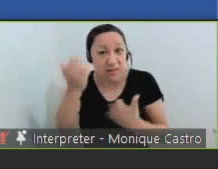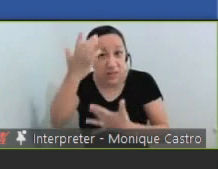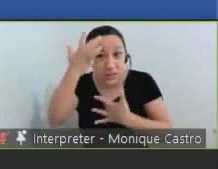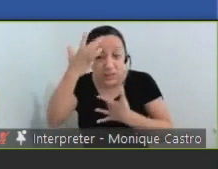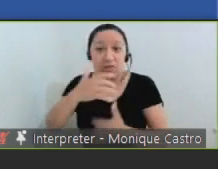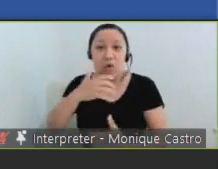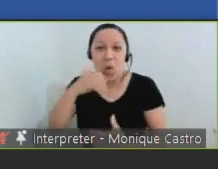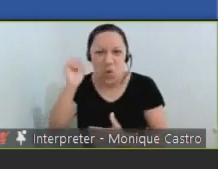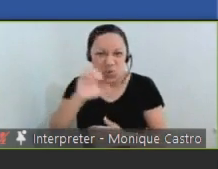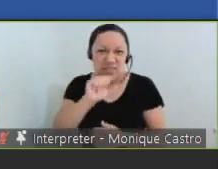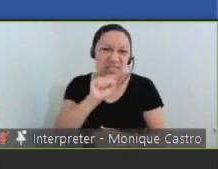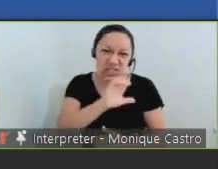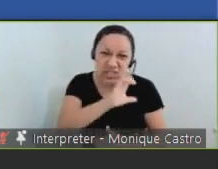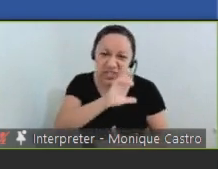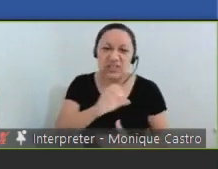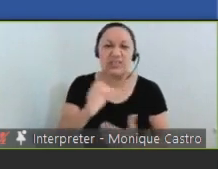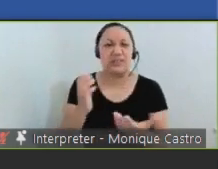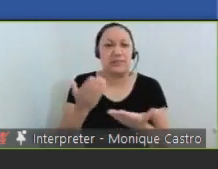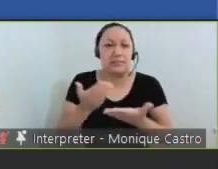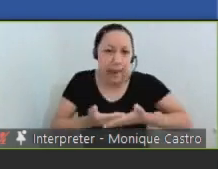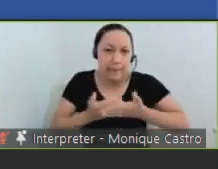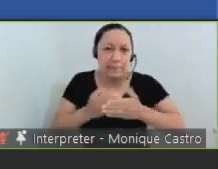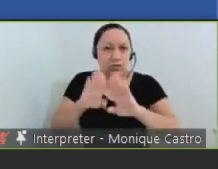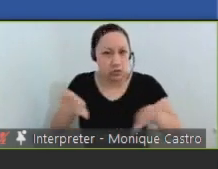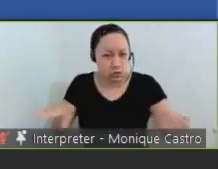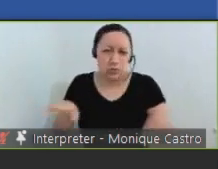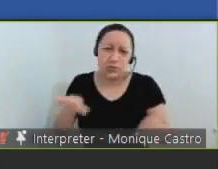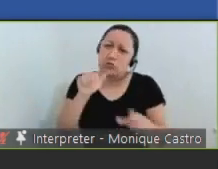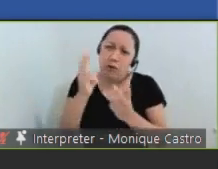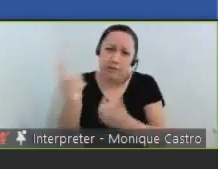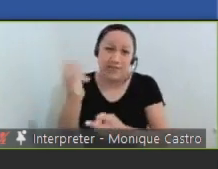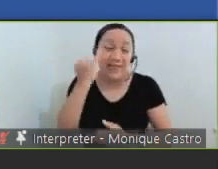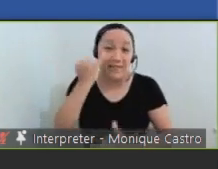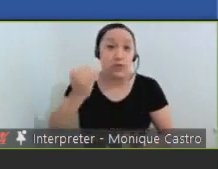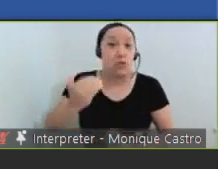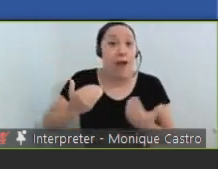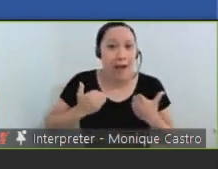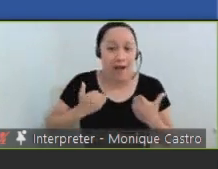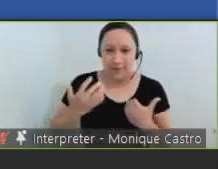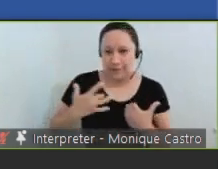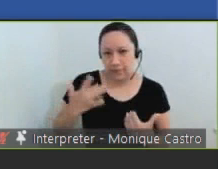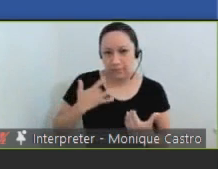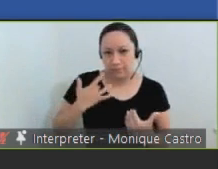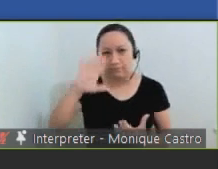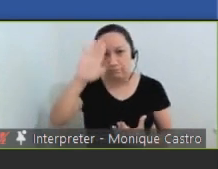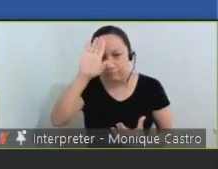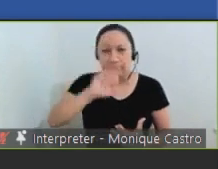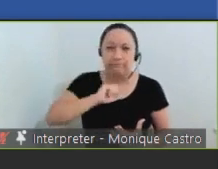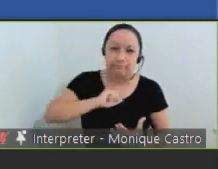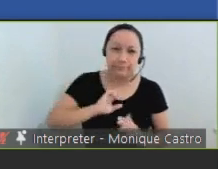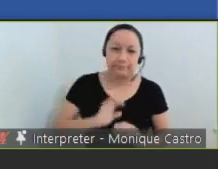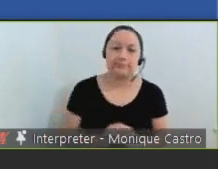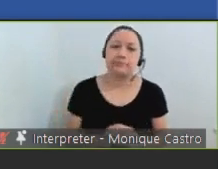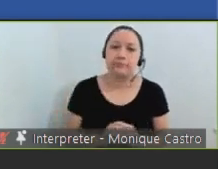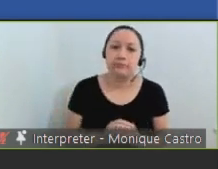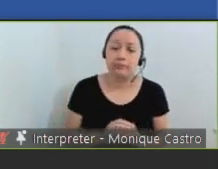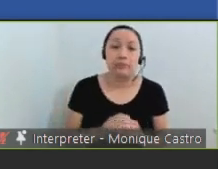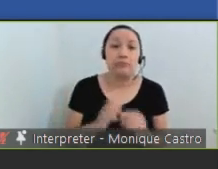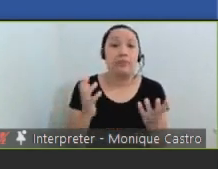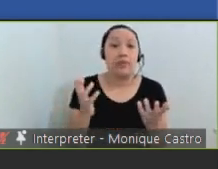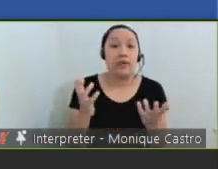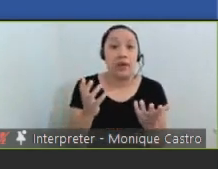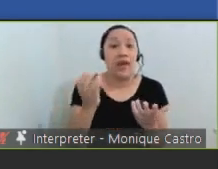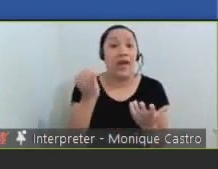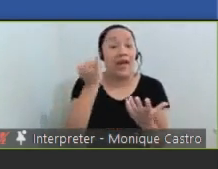adults, young children, and infants. Other things that we've learned in the last 2.5 years that can prevent transmission of respiratory viruses include things like